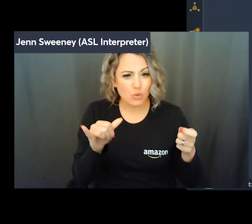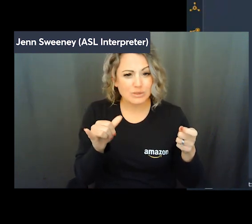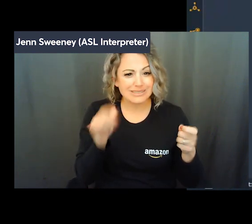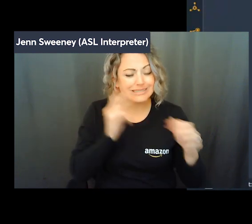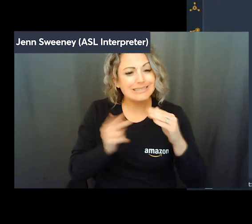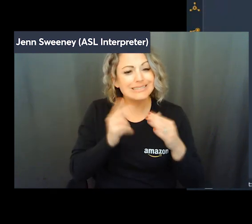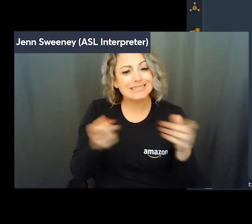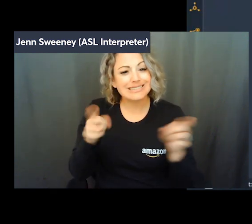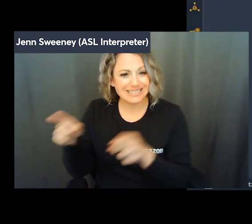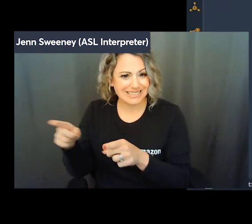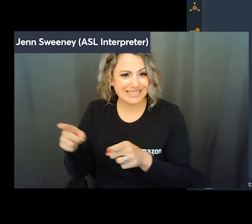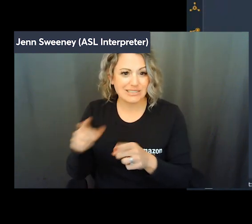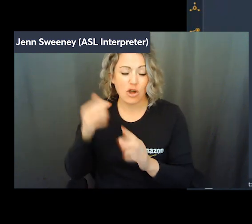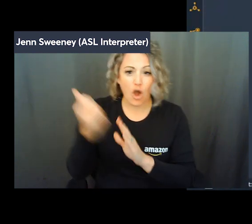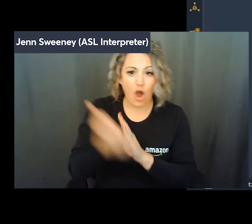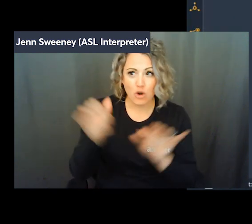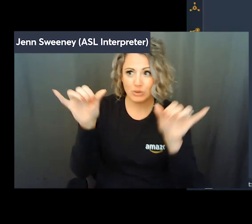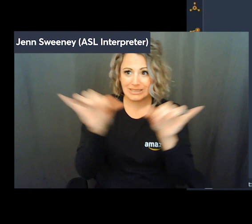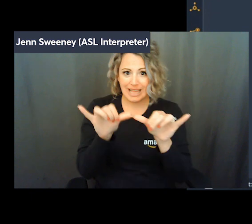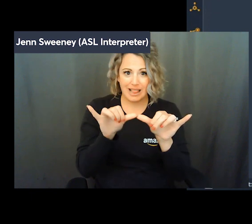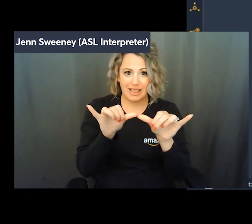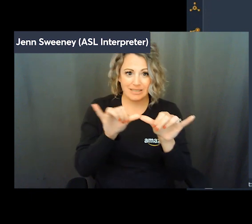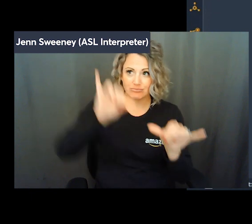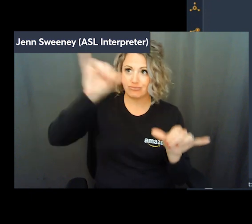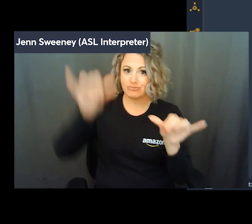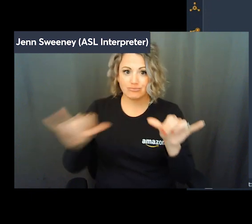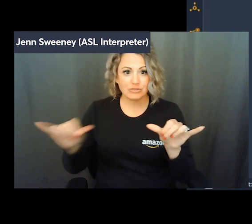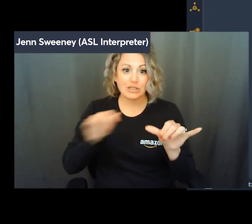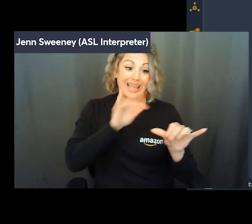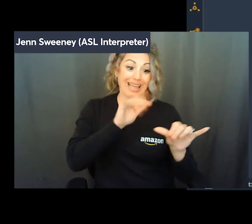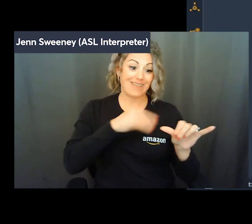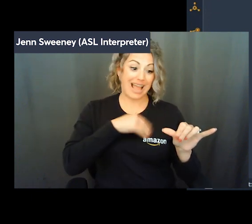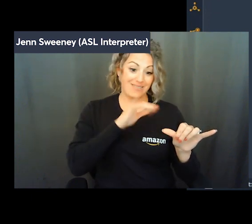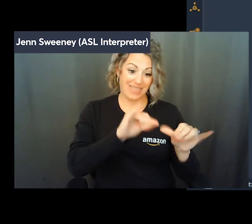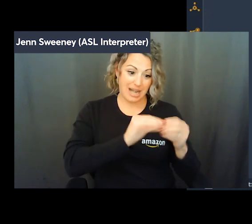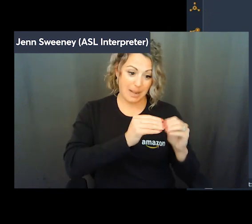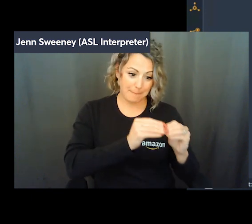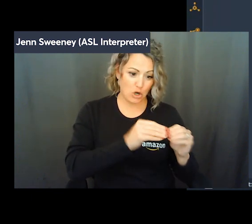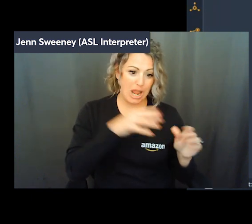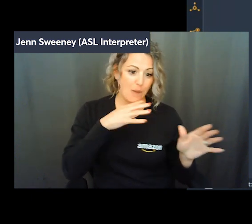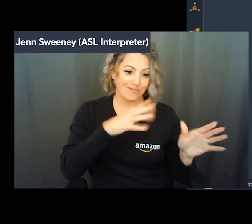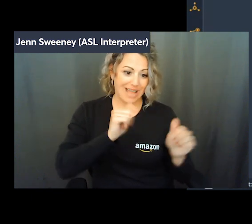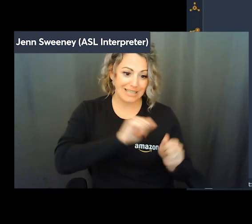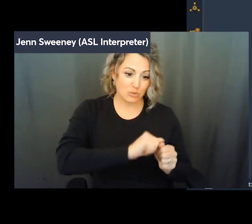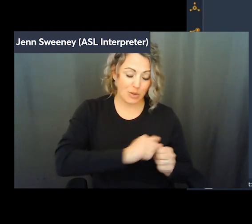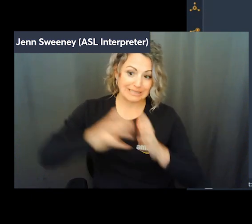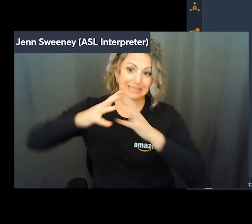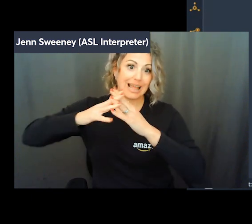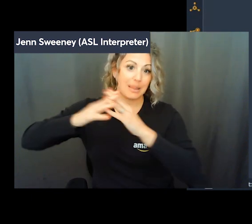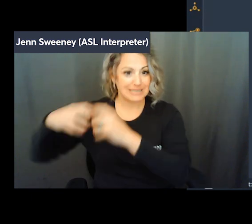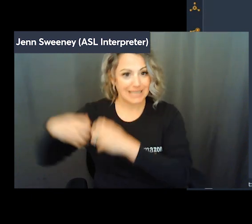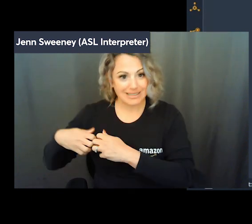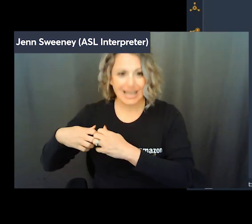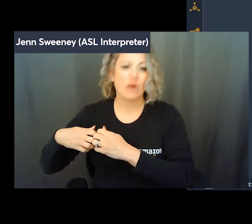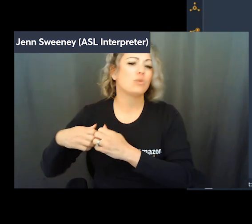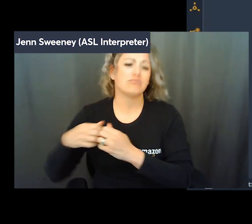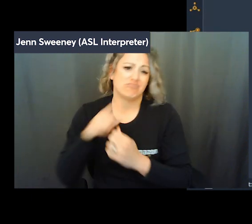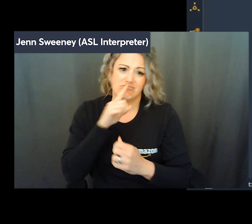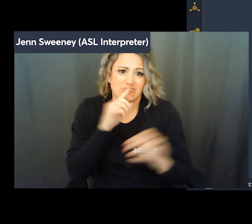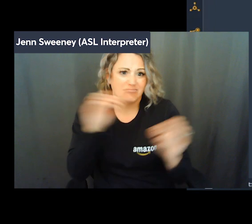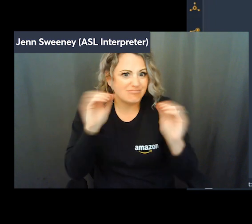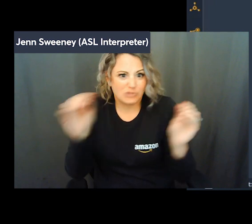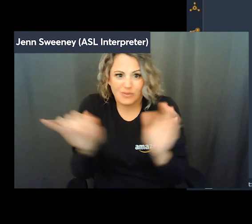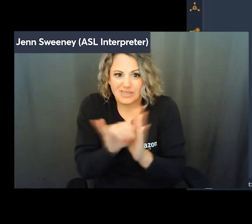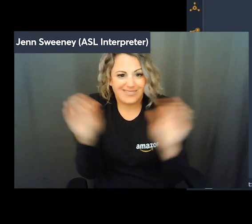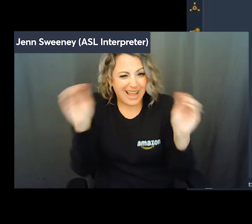about auto scaling. You don't need to worry about saying, hey, if I hit this number of traffic, how do I scale out? How fast do I scale out? You'd have to create a custom auto scaling policy then.